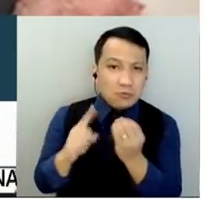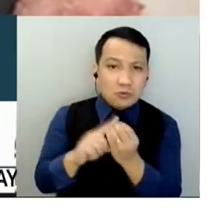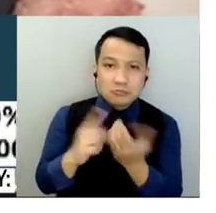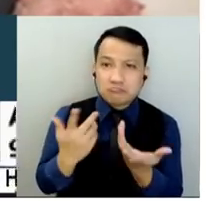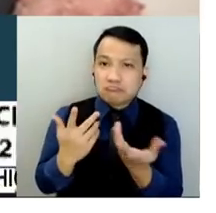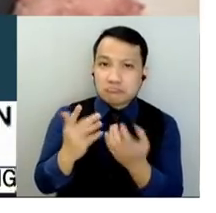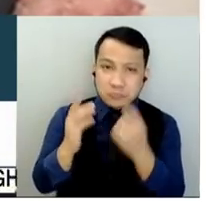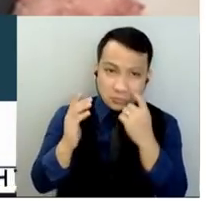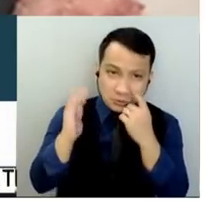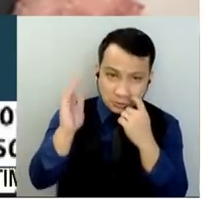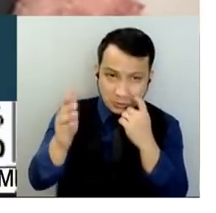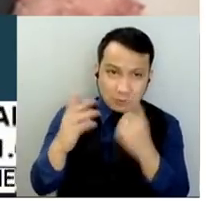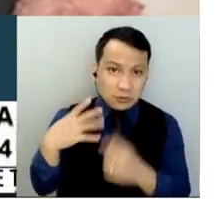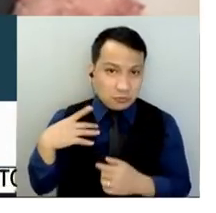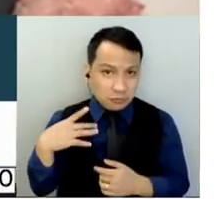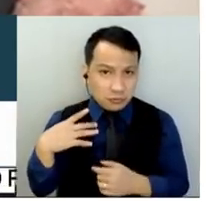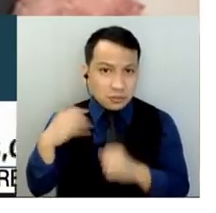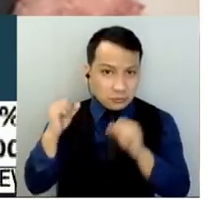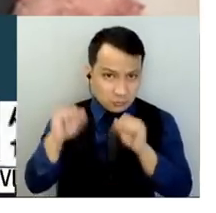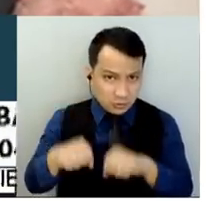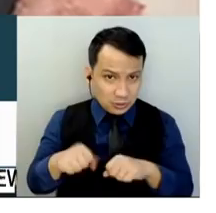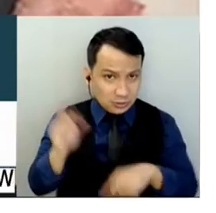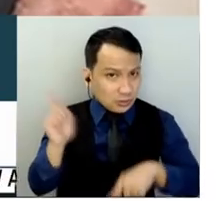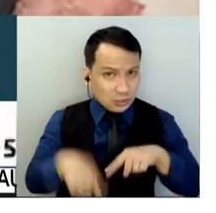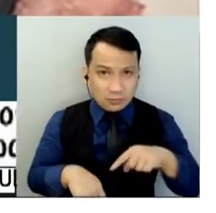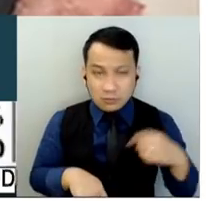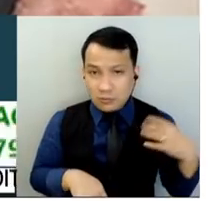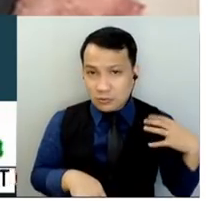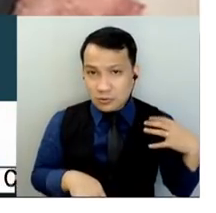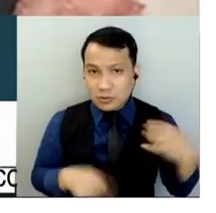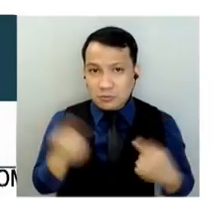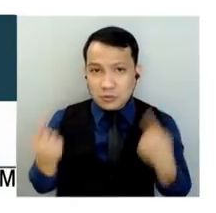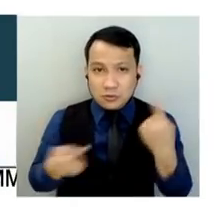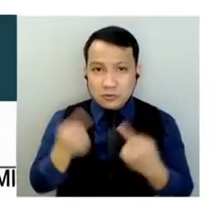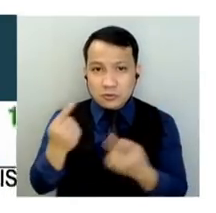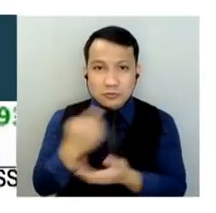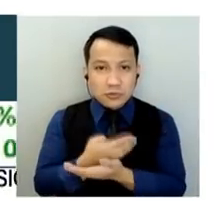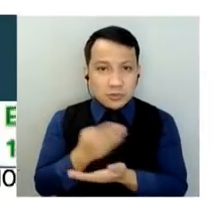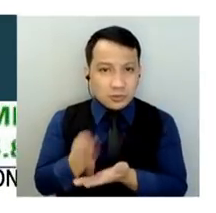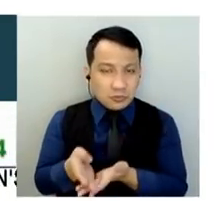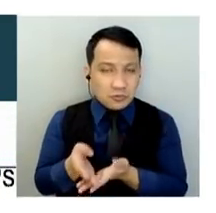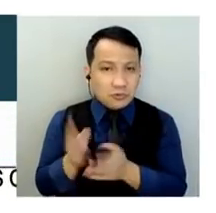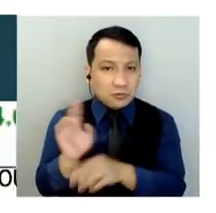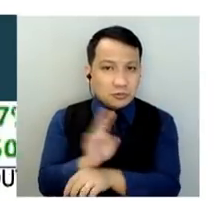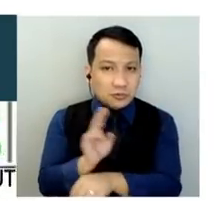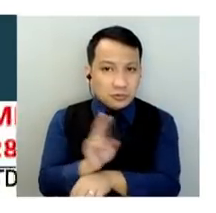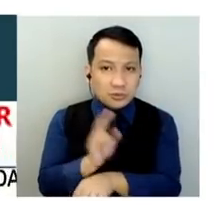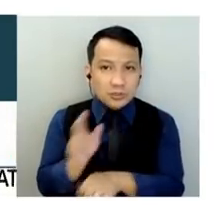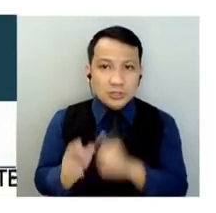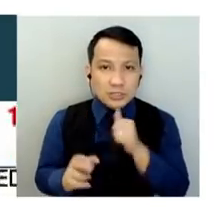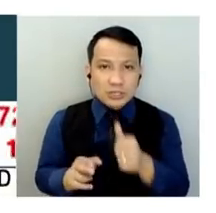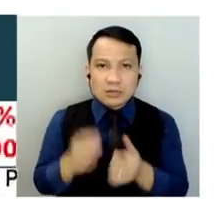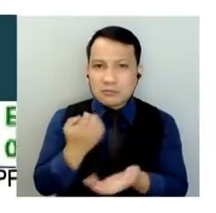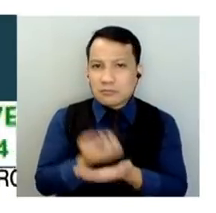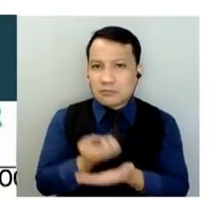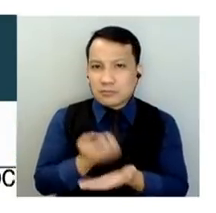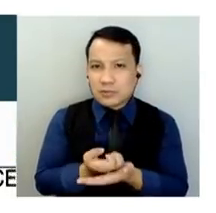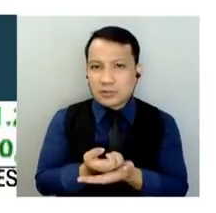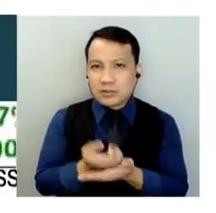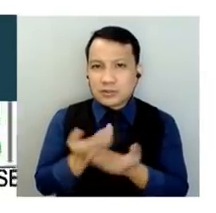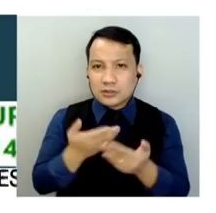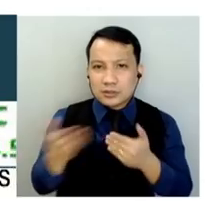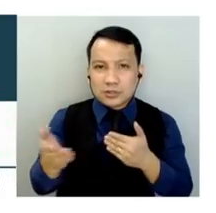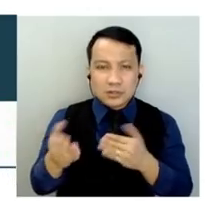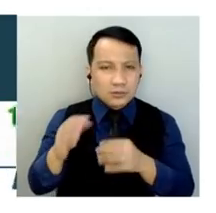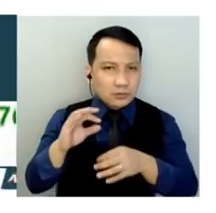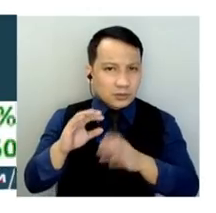know, we can still wait. We can afford to wait. Finally, concerns that the budget might be used not for economic recovery, but for